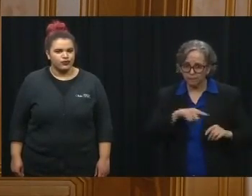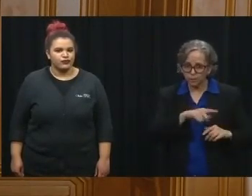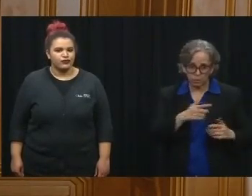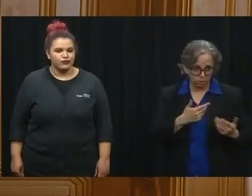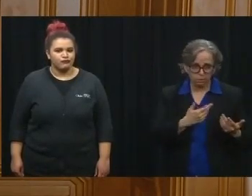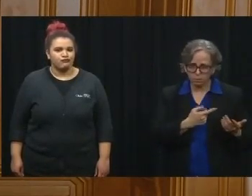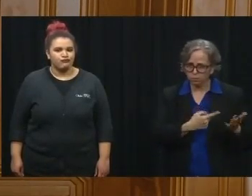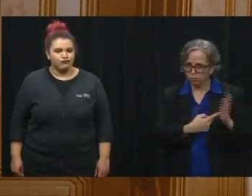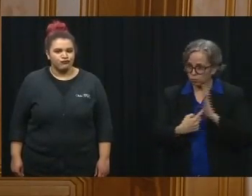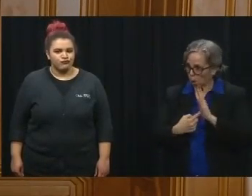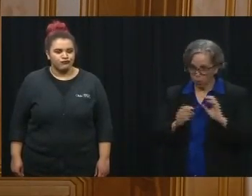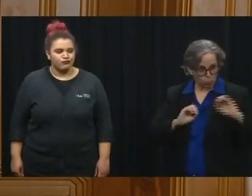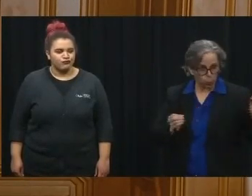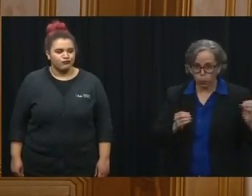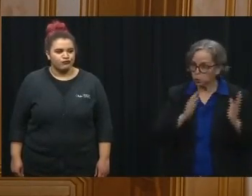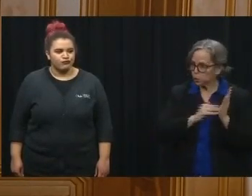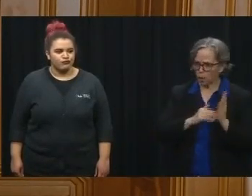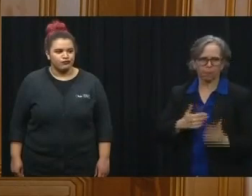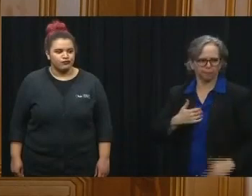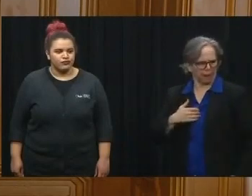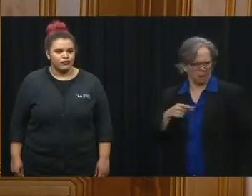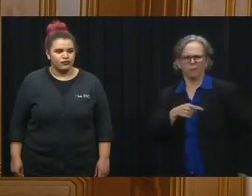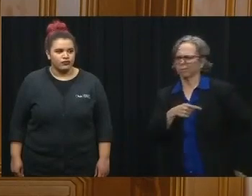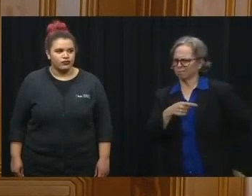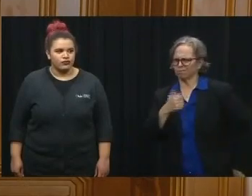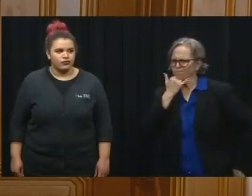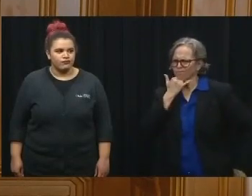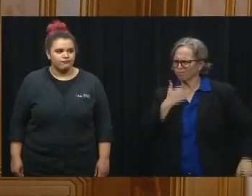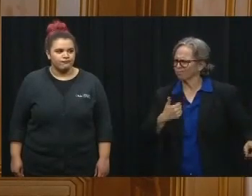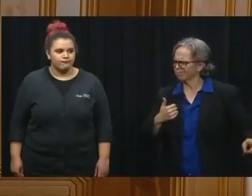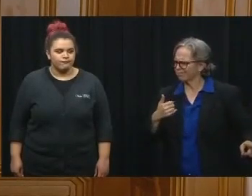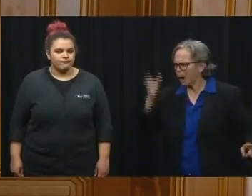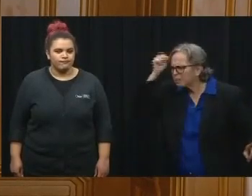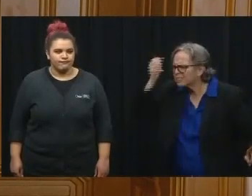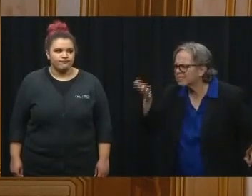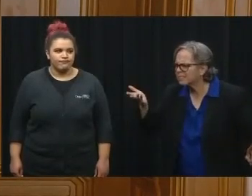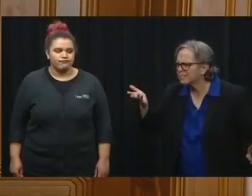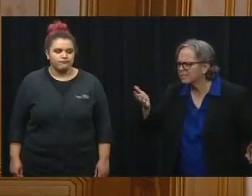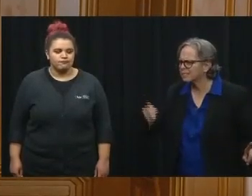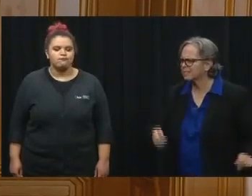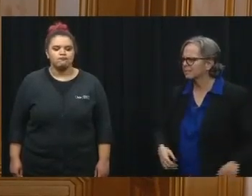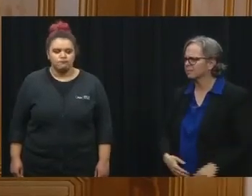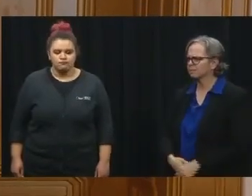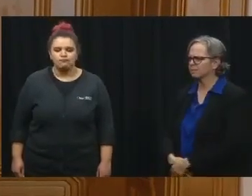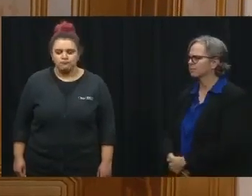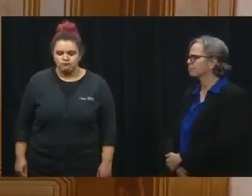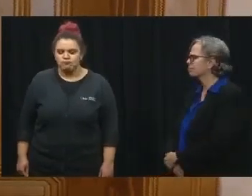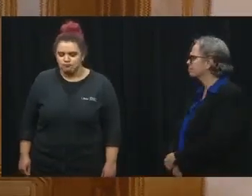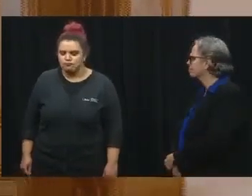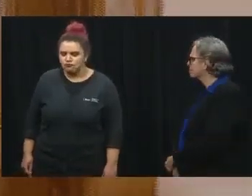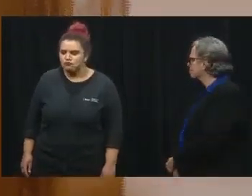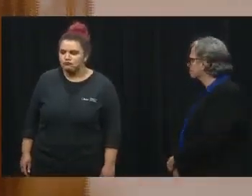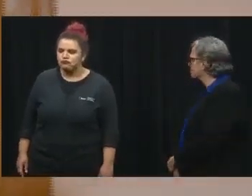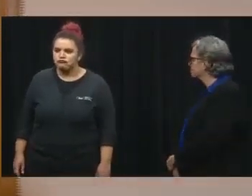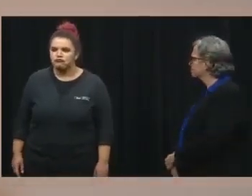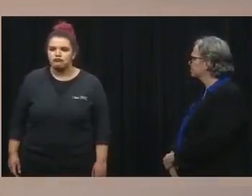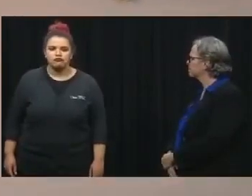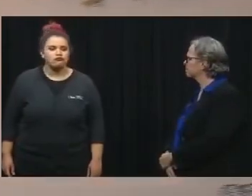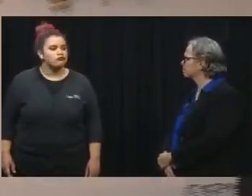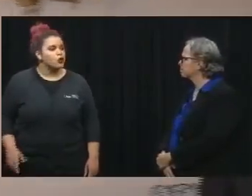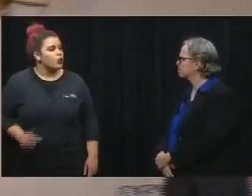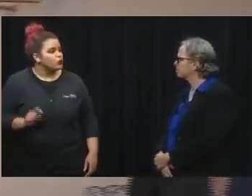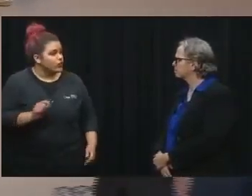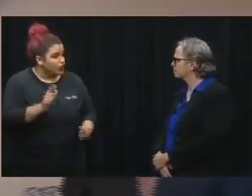this is kind of a no-brainer case. Thank you. Thank you. Governor, if I could, John. Add, Laura, to help you